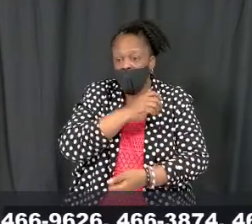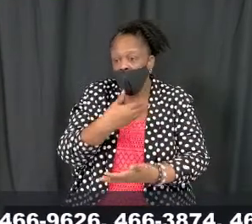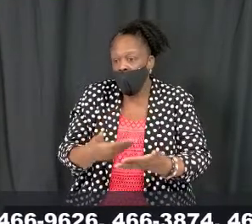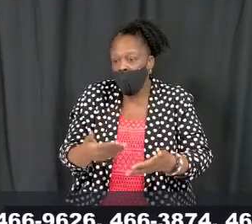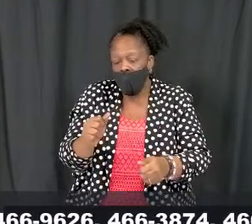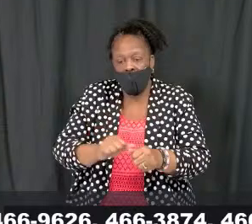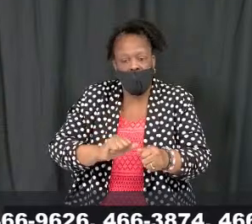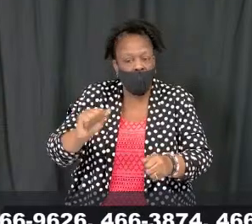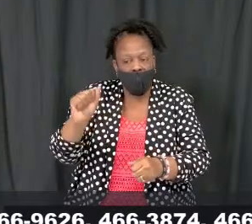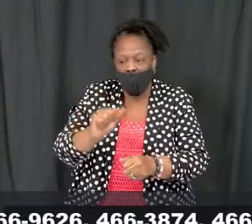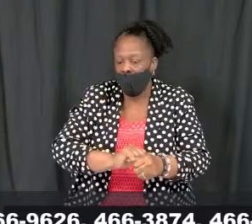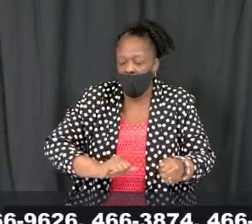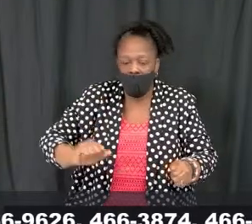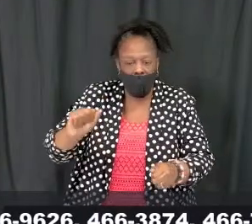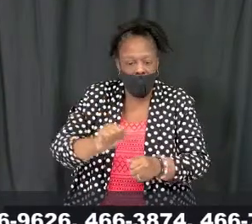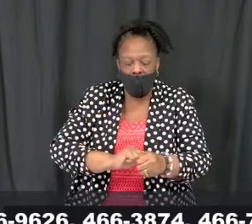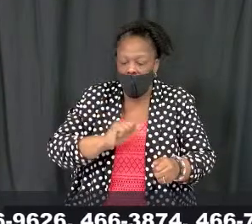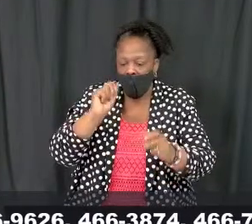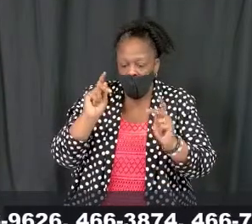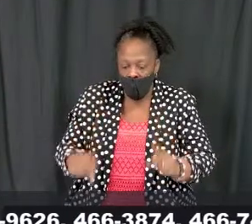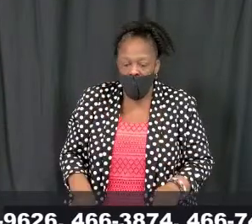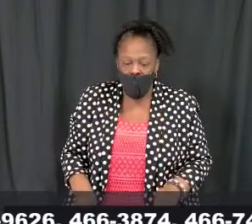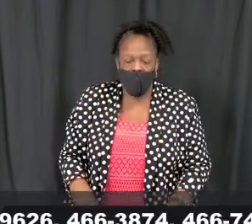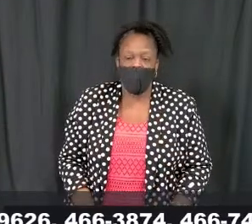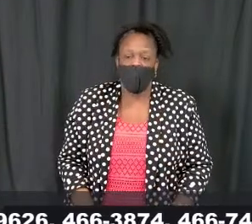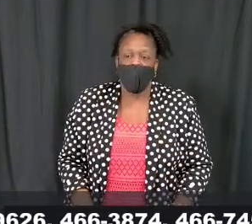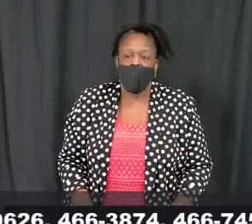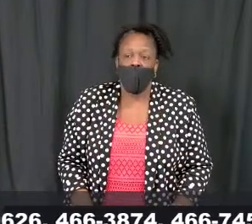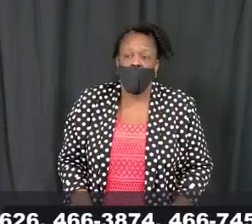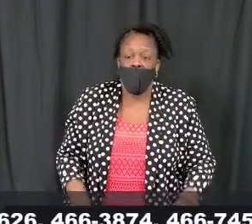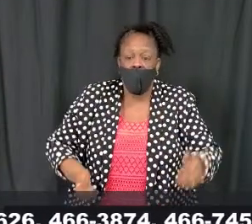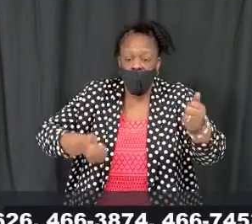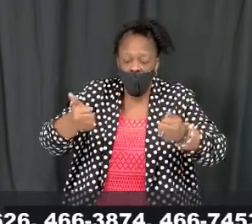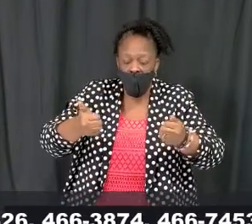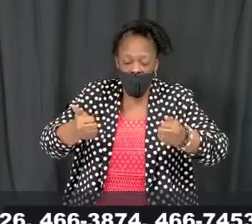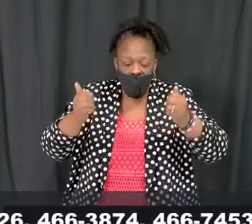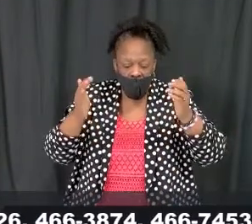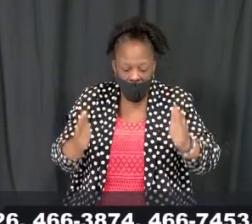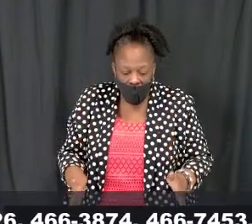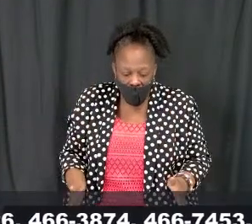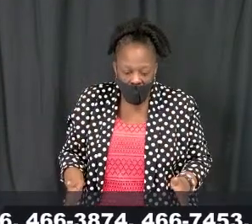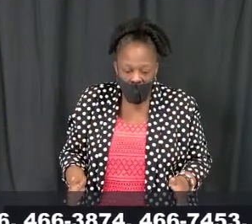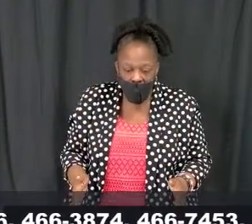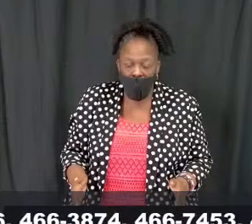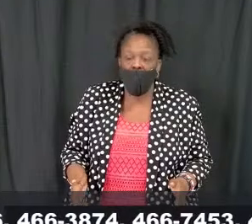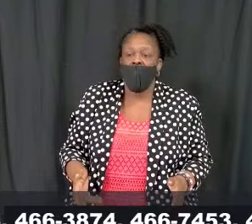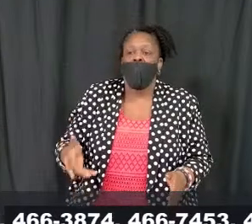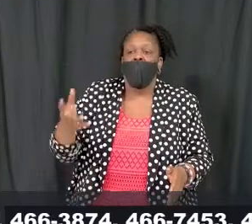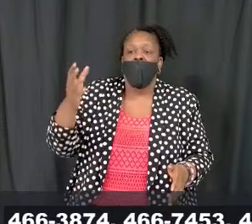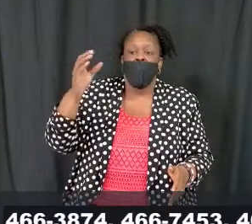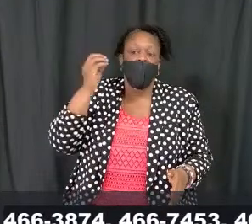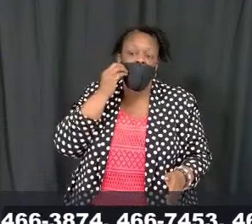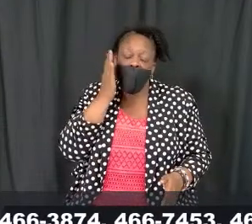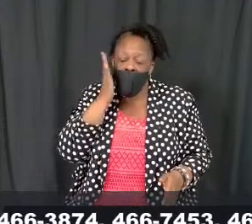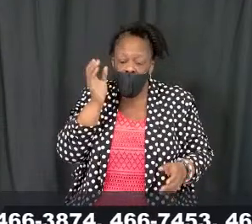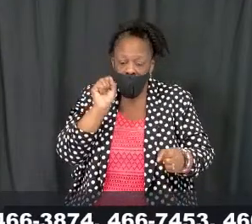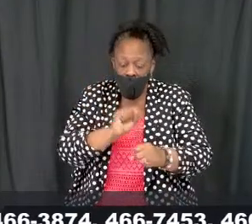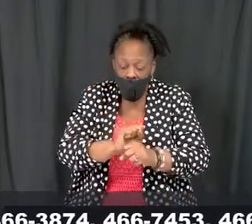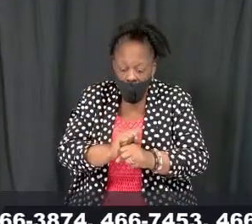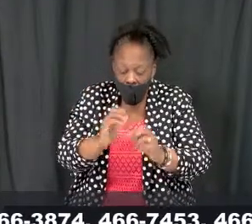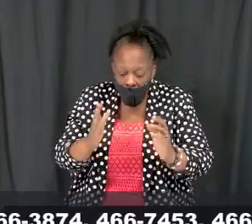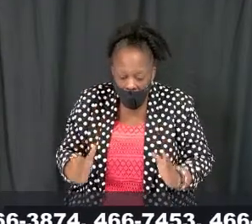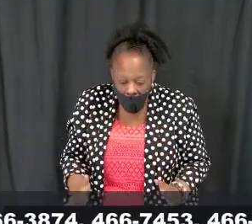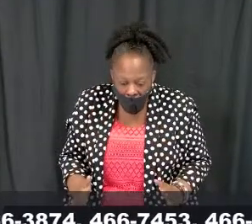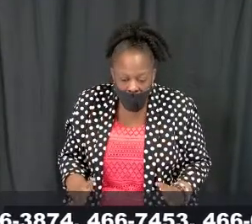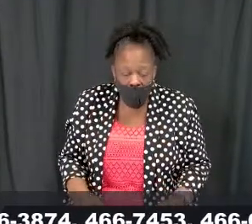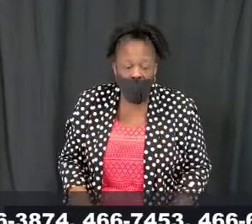hotel workers, taxi drivers, and restaurant workers are not fully vaccinated. And you heard that this was somebody in the